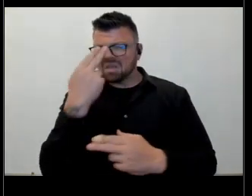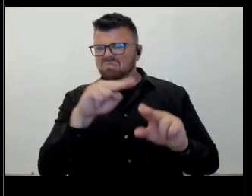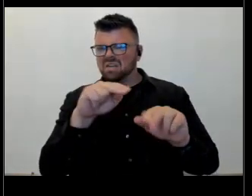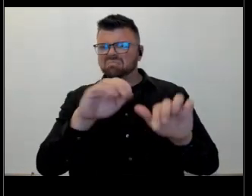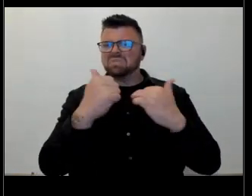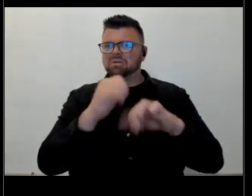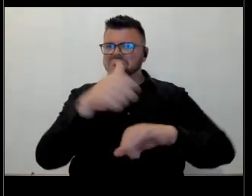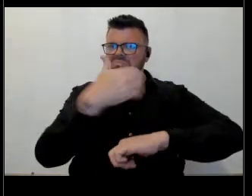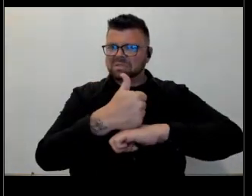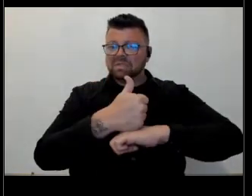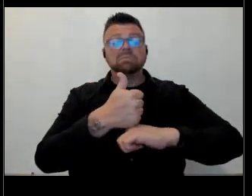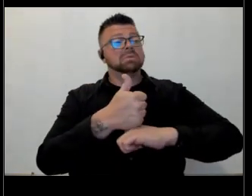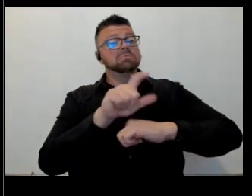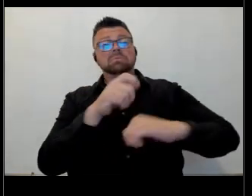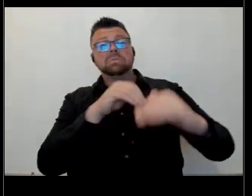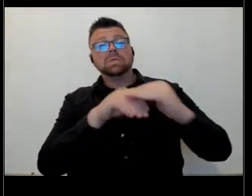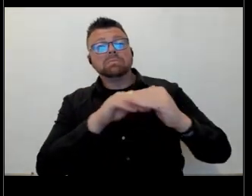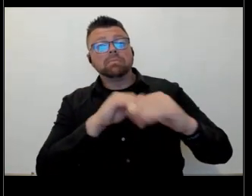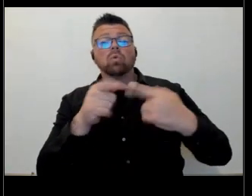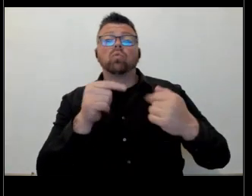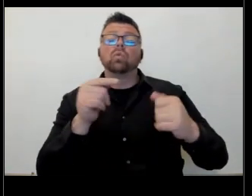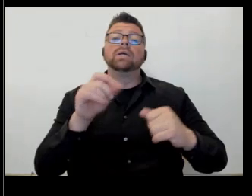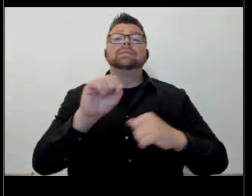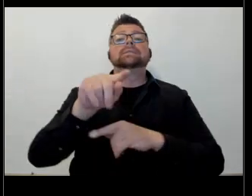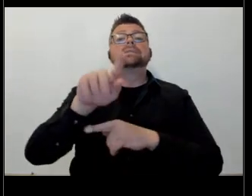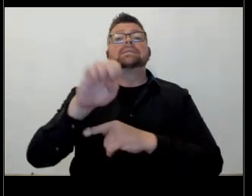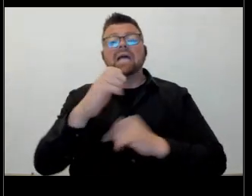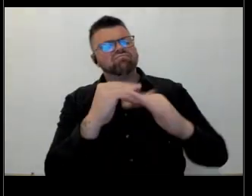are accessible when the site is relatively flat,